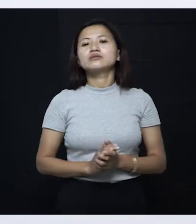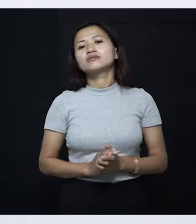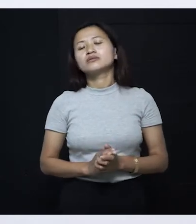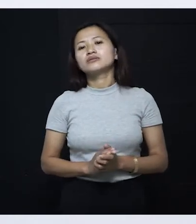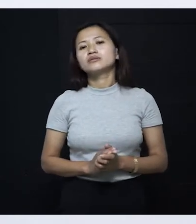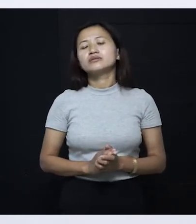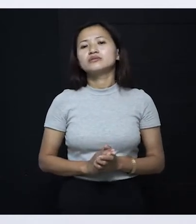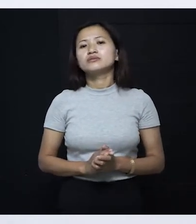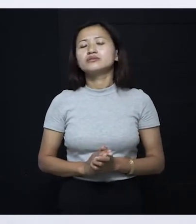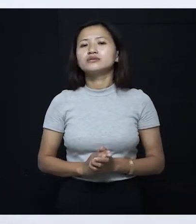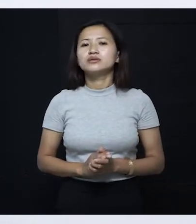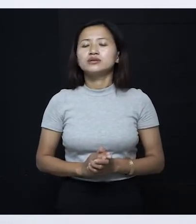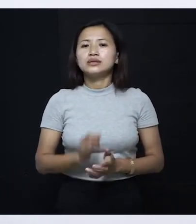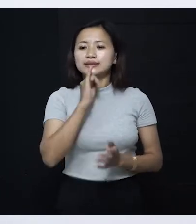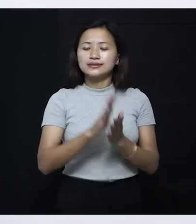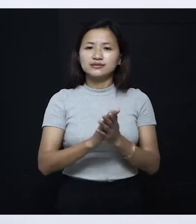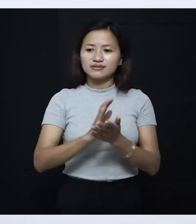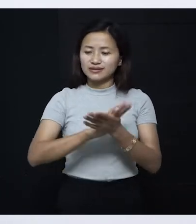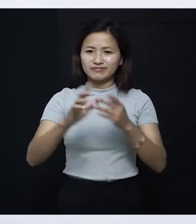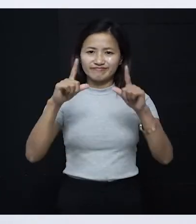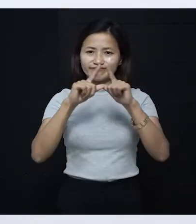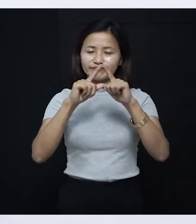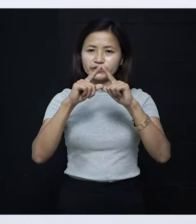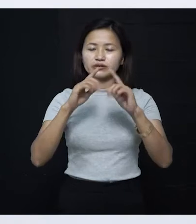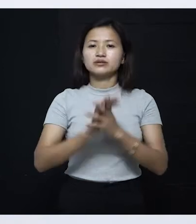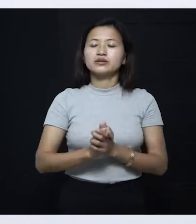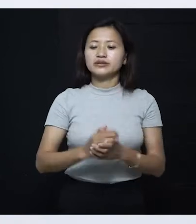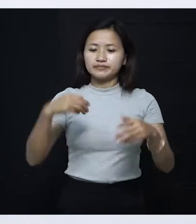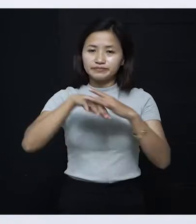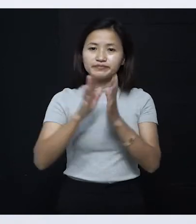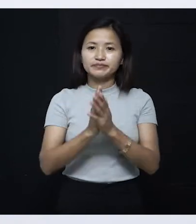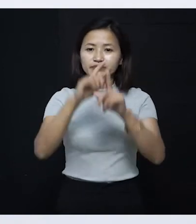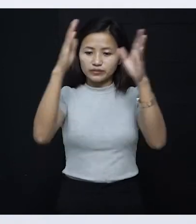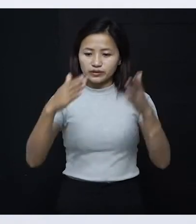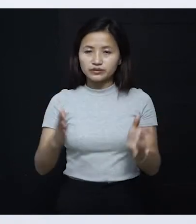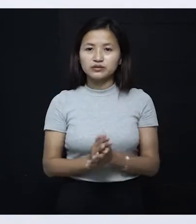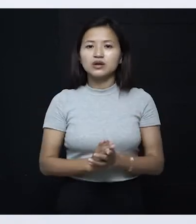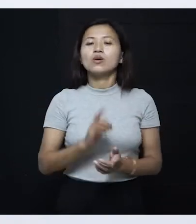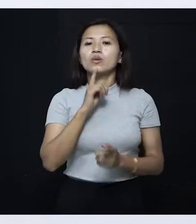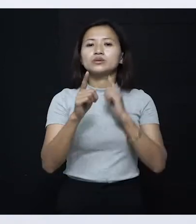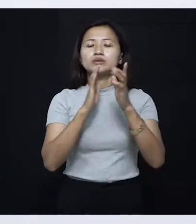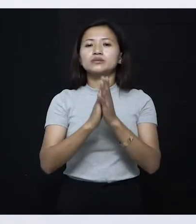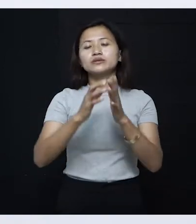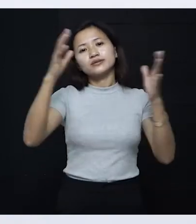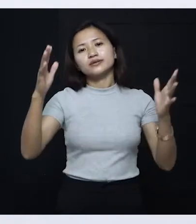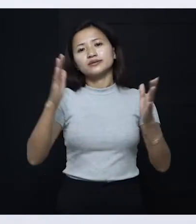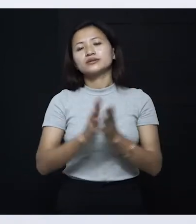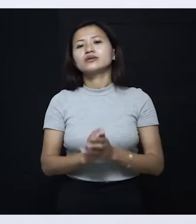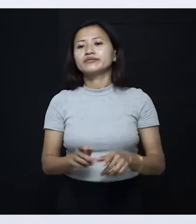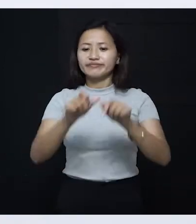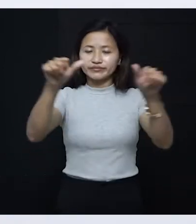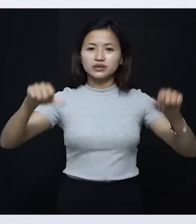of triangle, isn't it? So it is roughly triangular in shape. Then when we talk about the size, okay, it has an